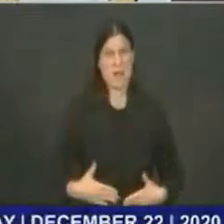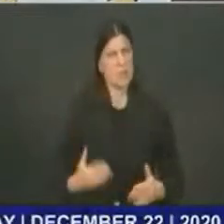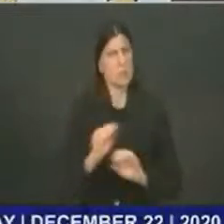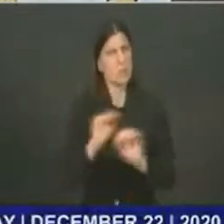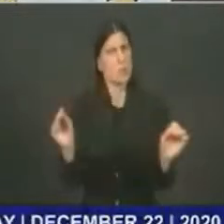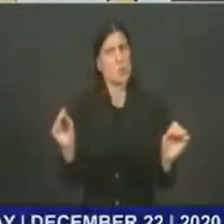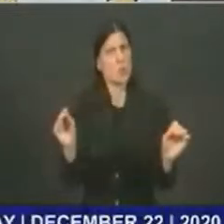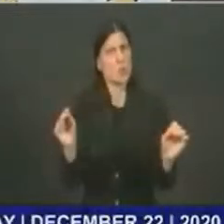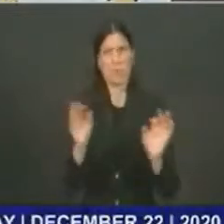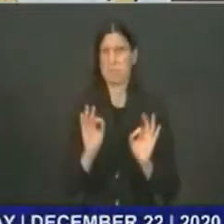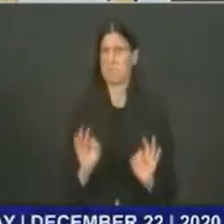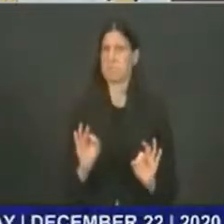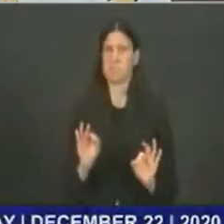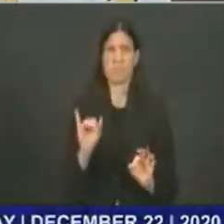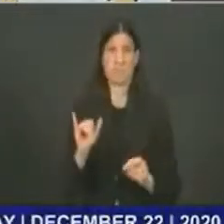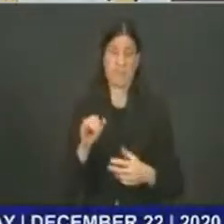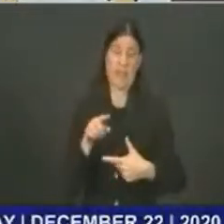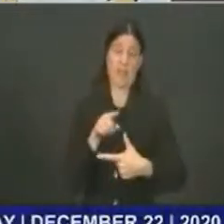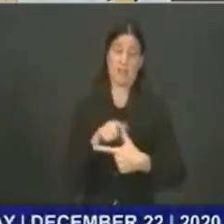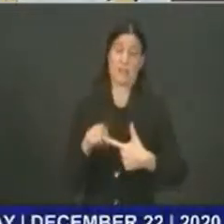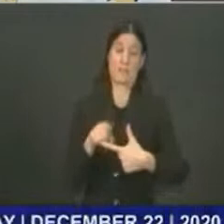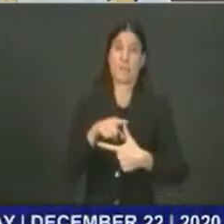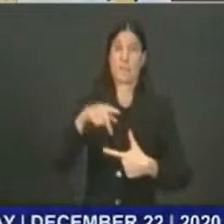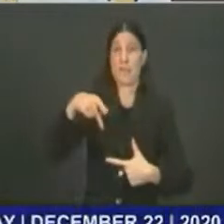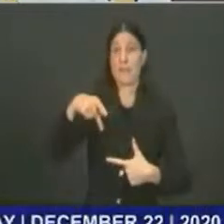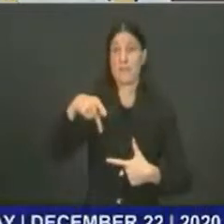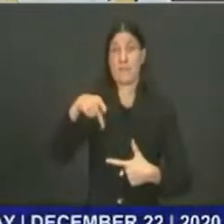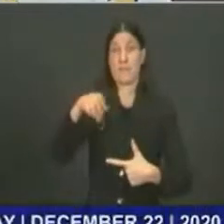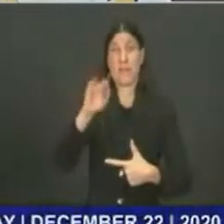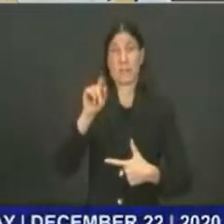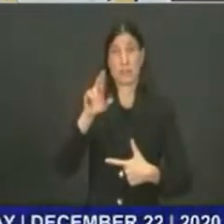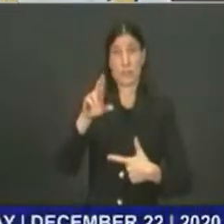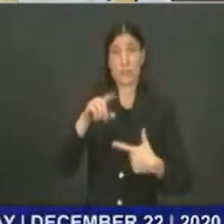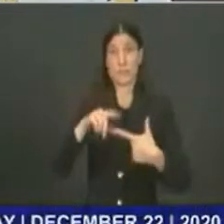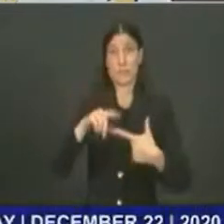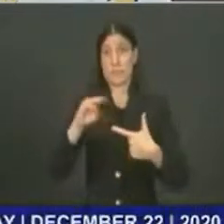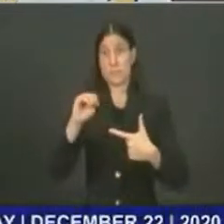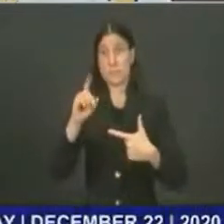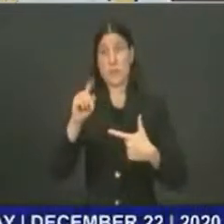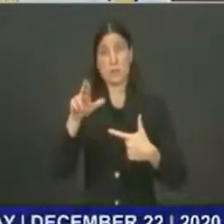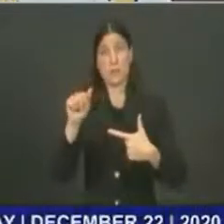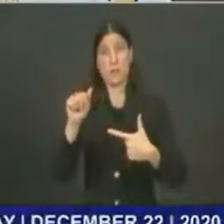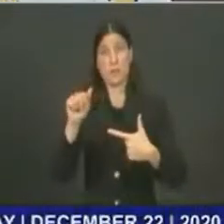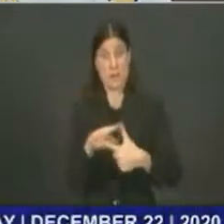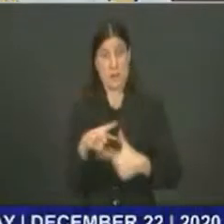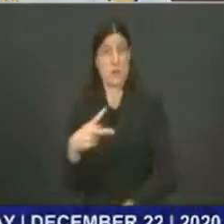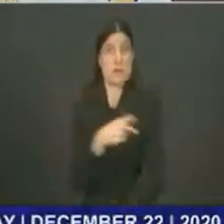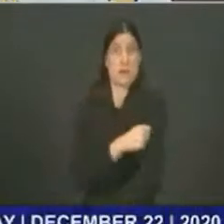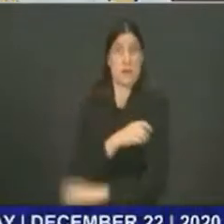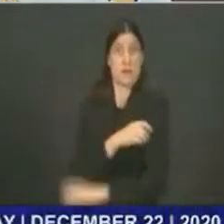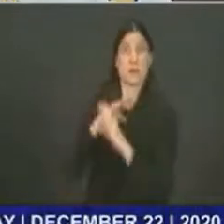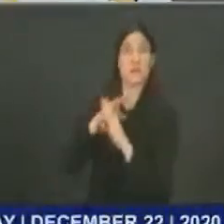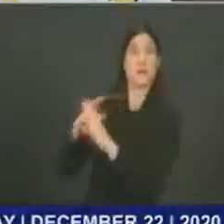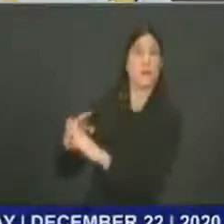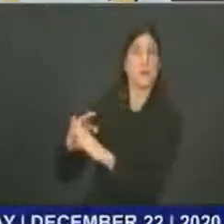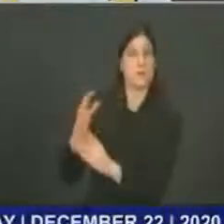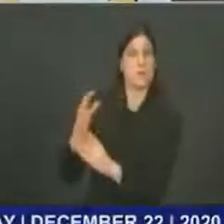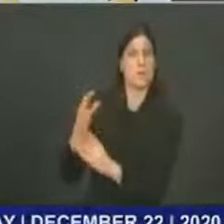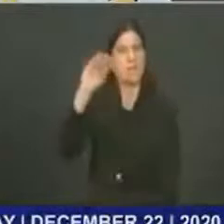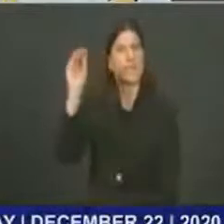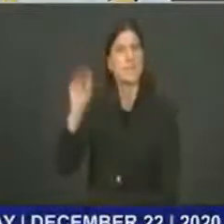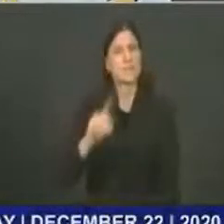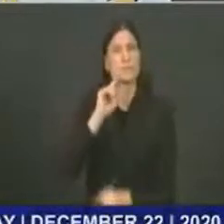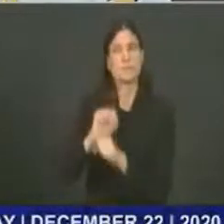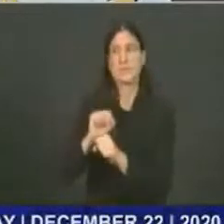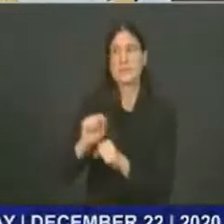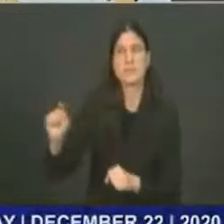effective. It has a 95% effectiveness rate, which is incredible for a vaccine.